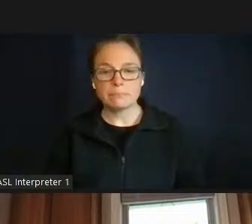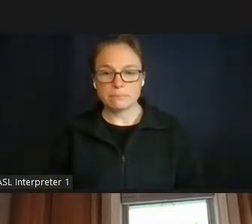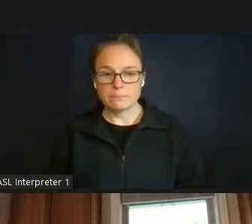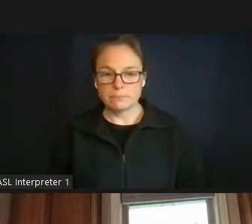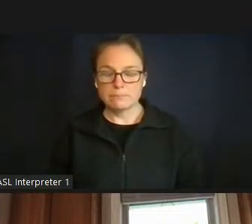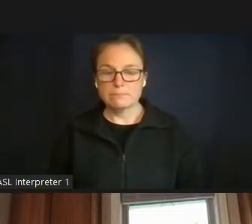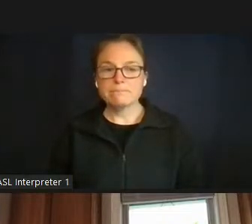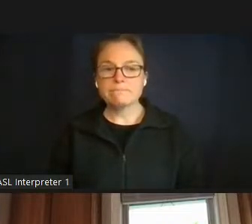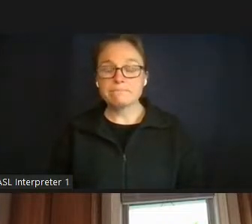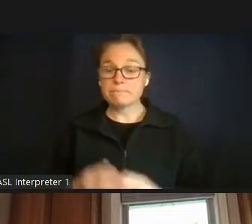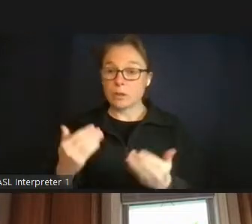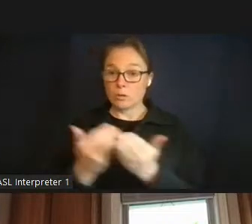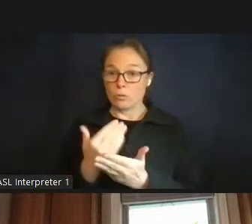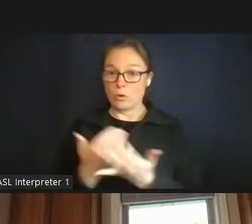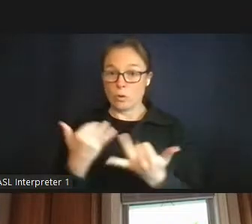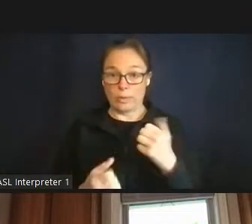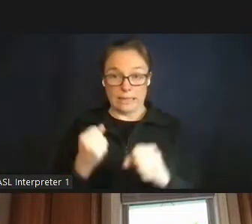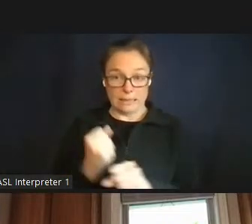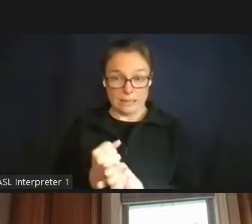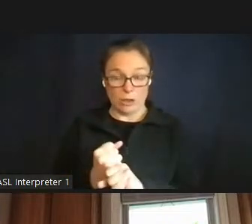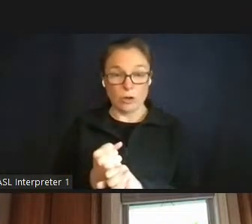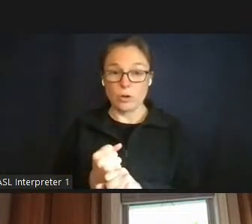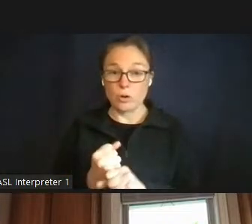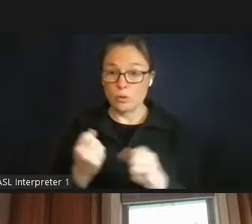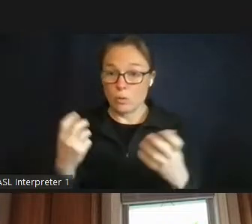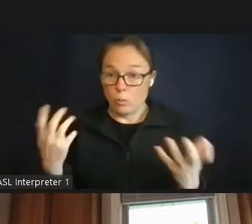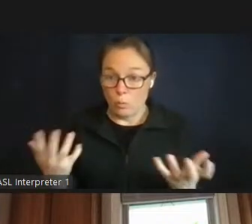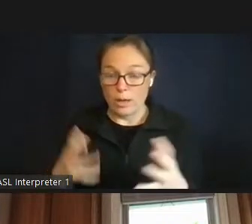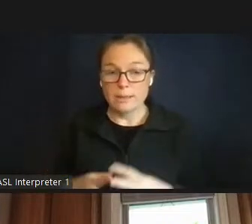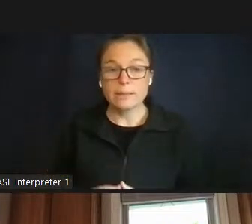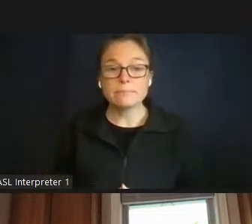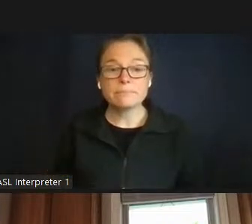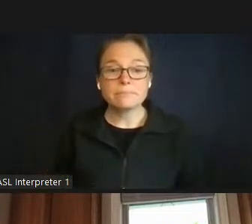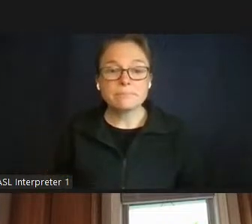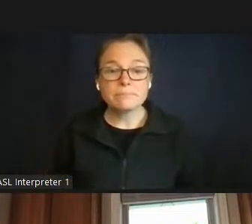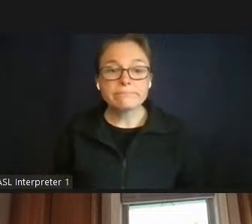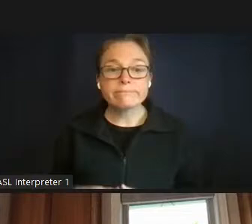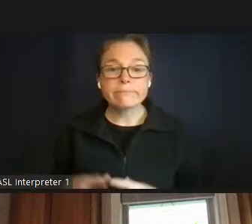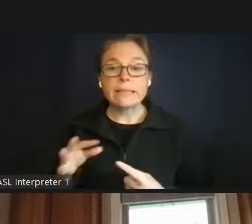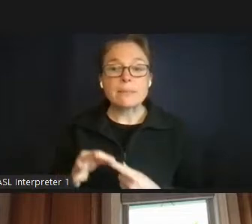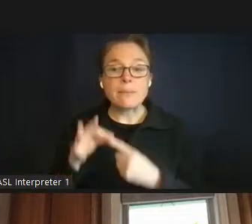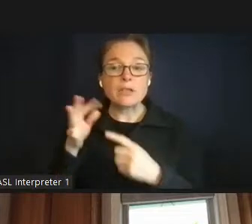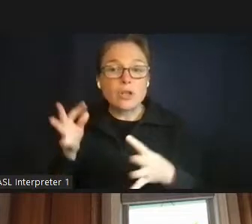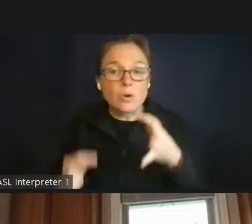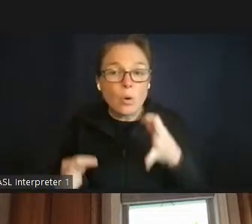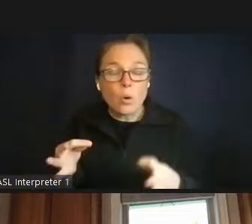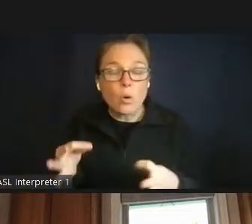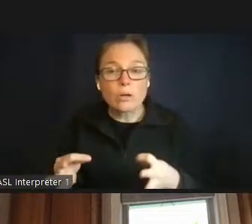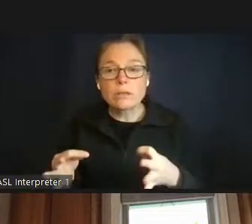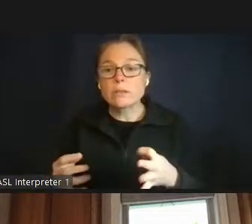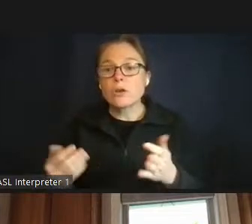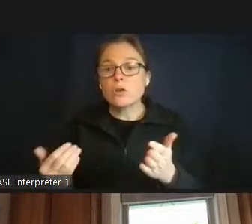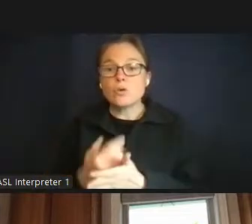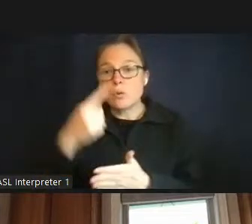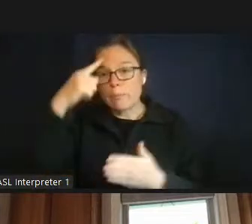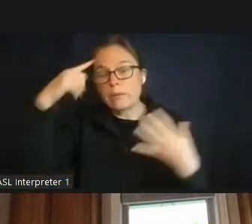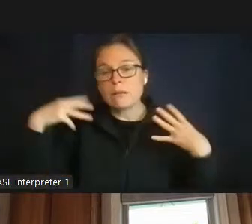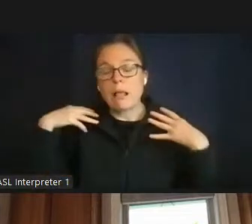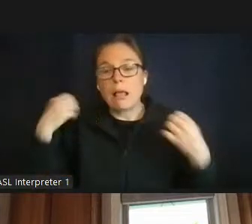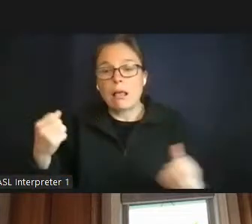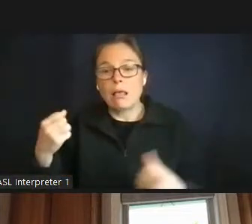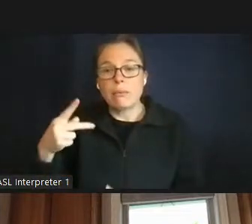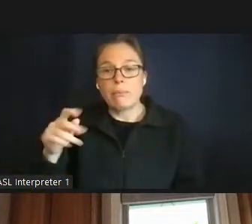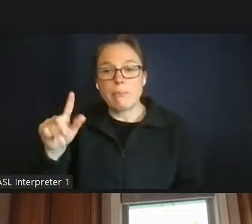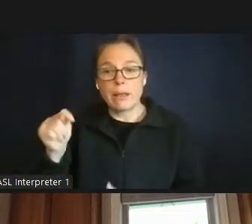New this year, joining the expanse of specialty courts and treatment programs is the new mental health diversion pilot program for